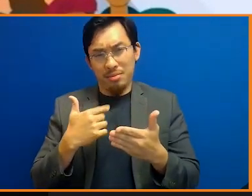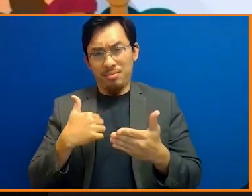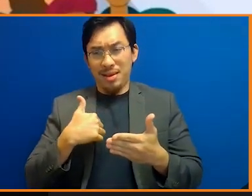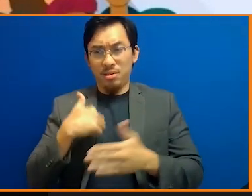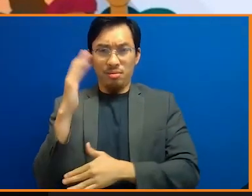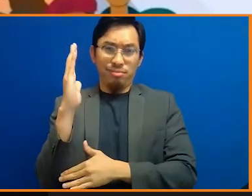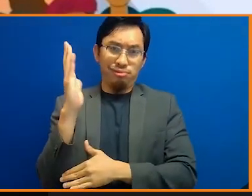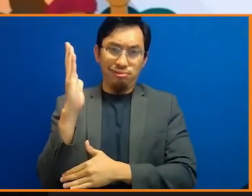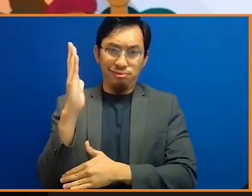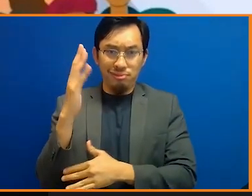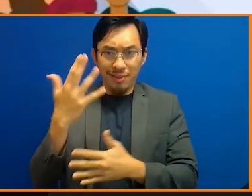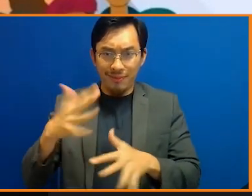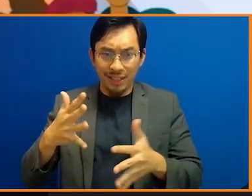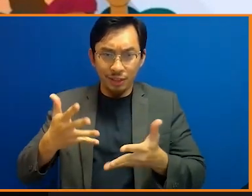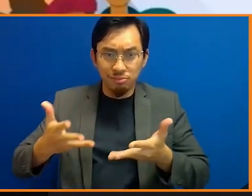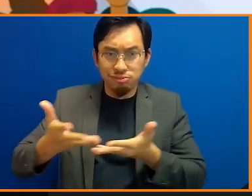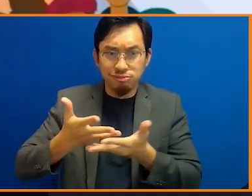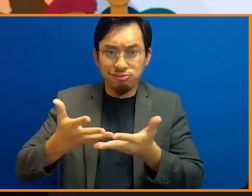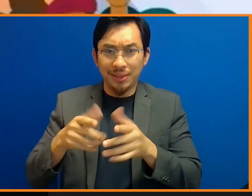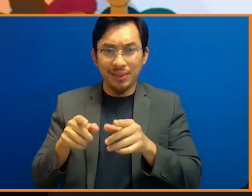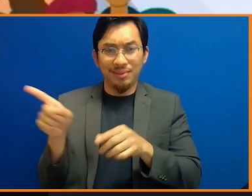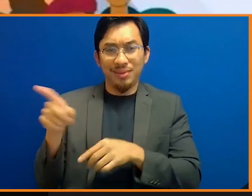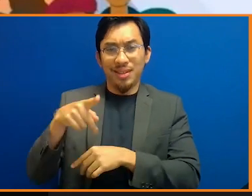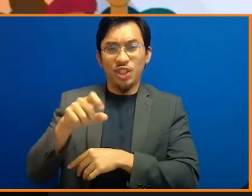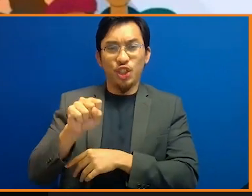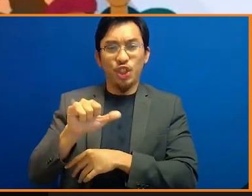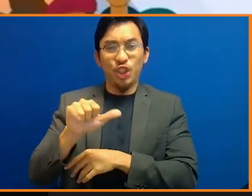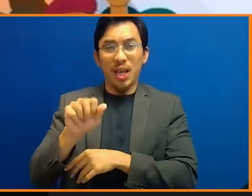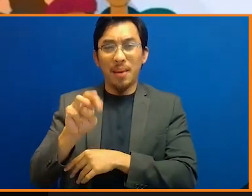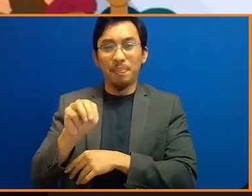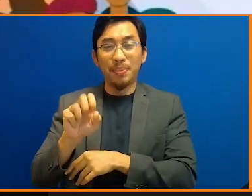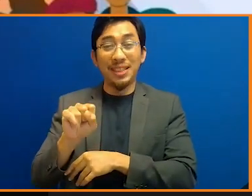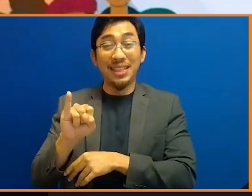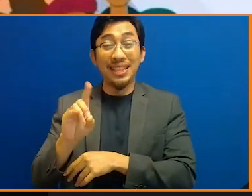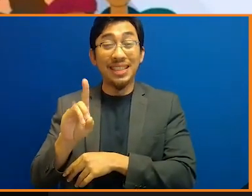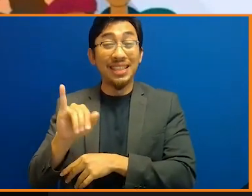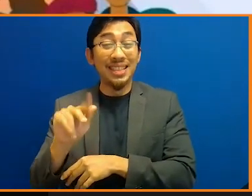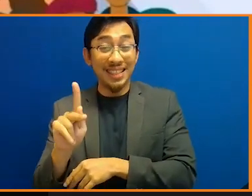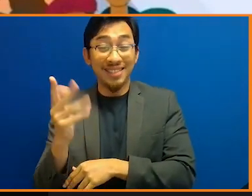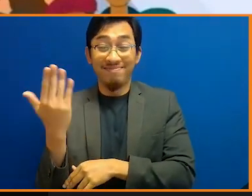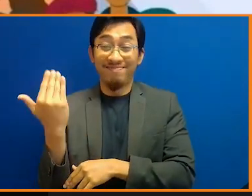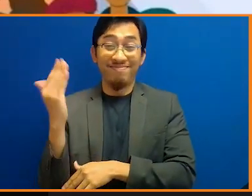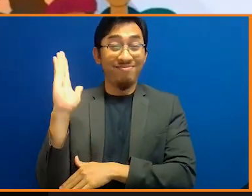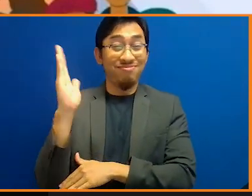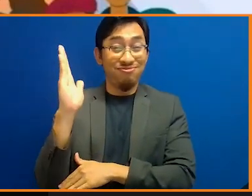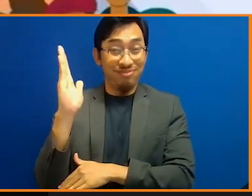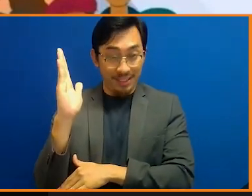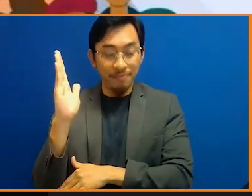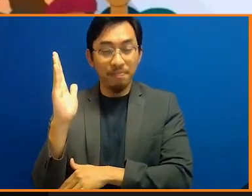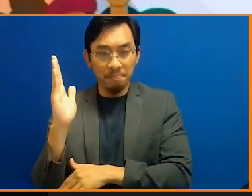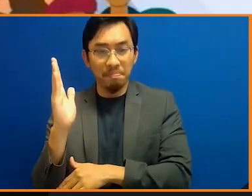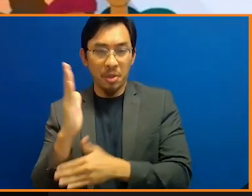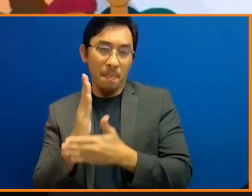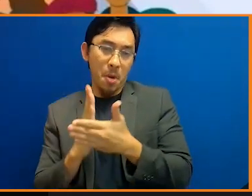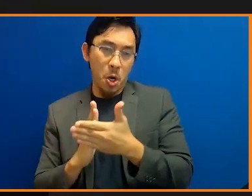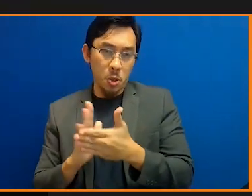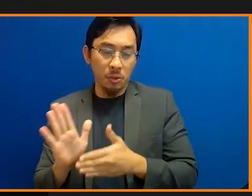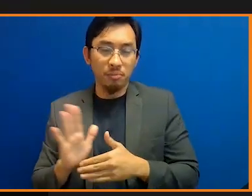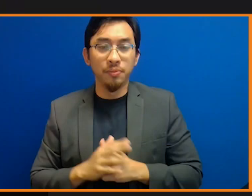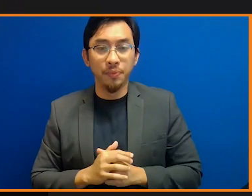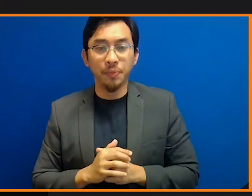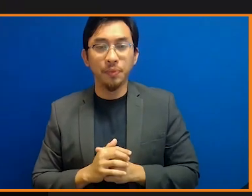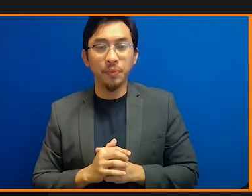some part of my talks has been already discussed through Professor Syamsidik lecture.